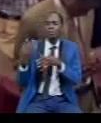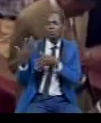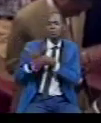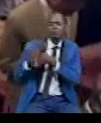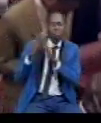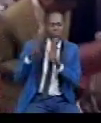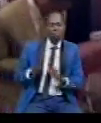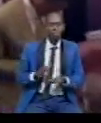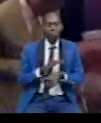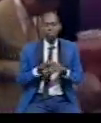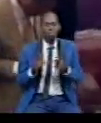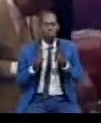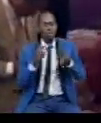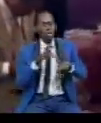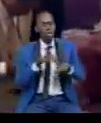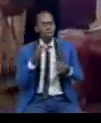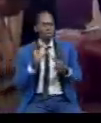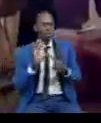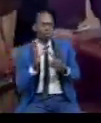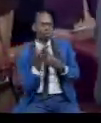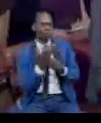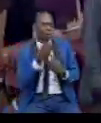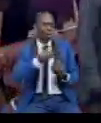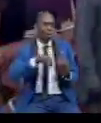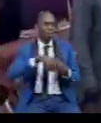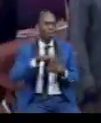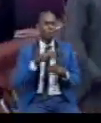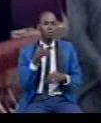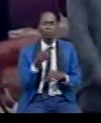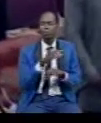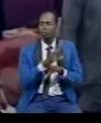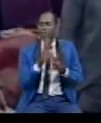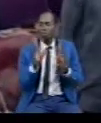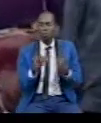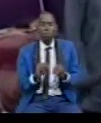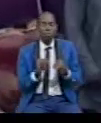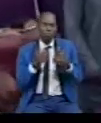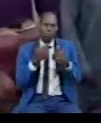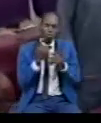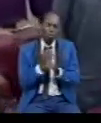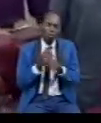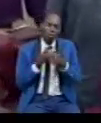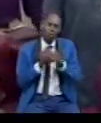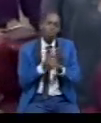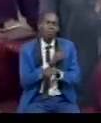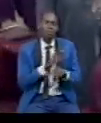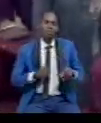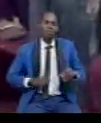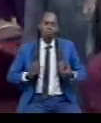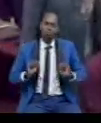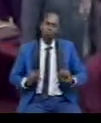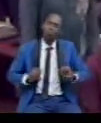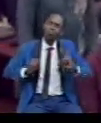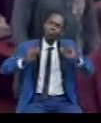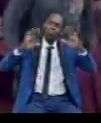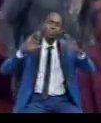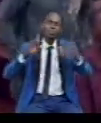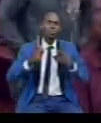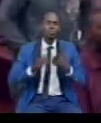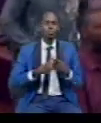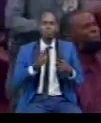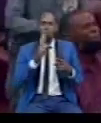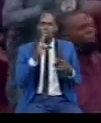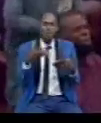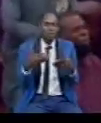the conditions around you. Follow the Lord. Follow the Lord and make up your mind. You'll be a new creature in Christ. A